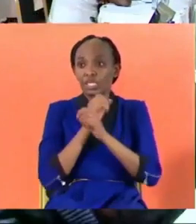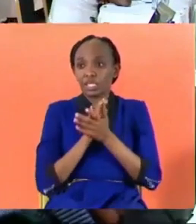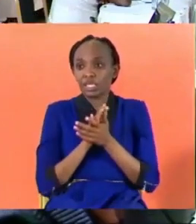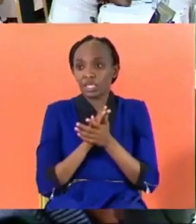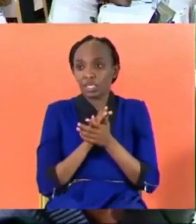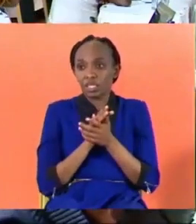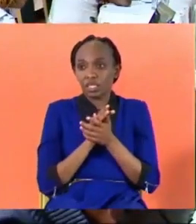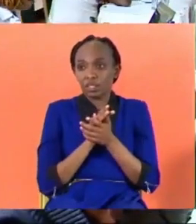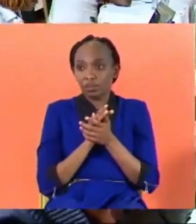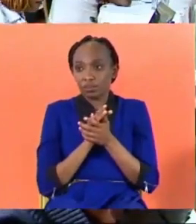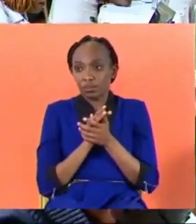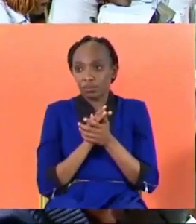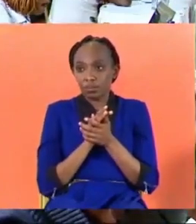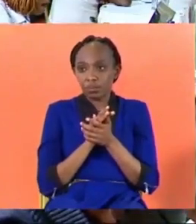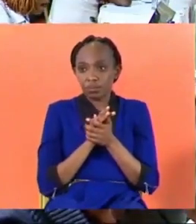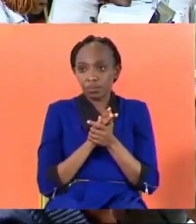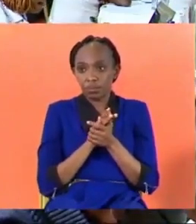they report on these issues.